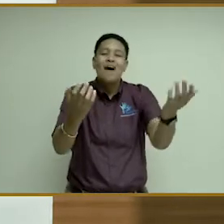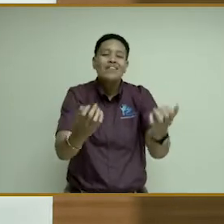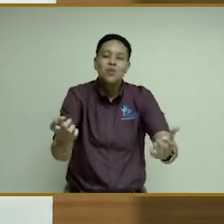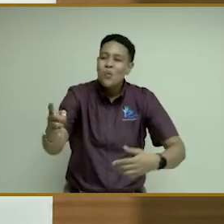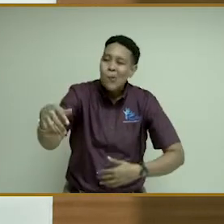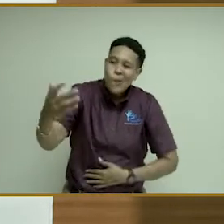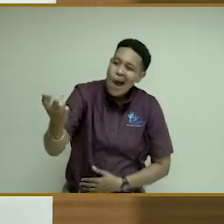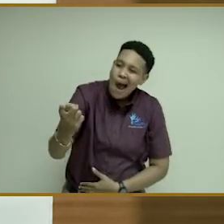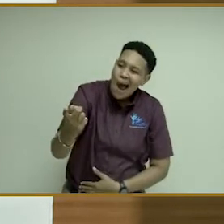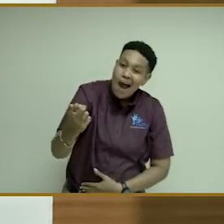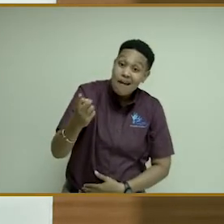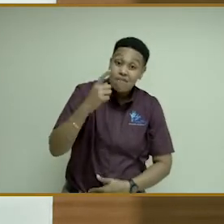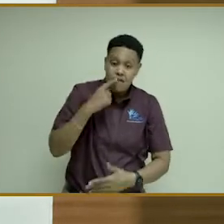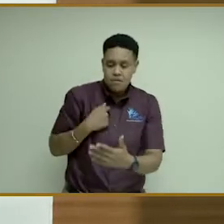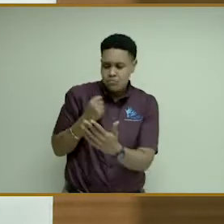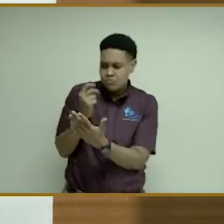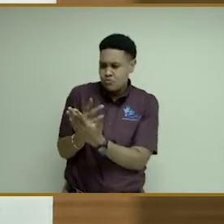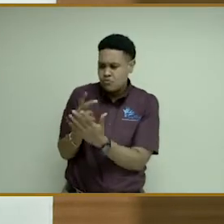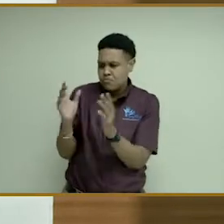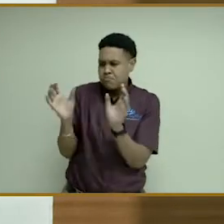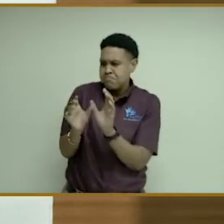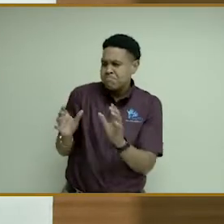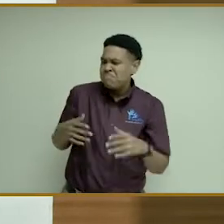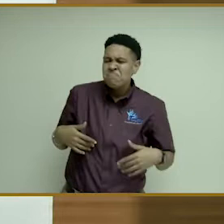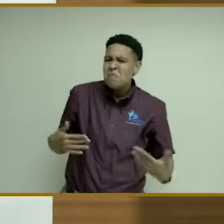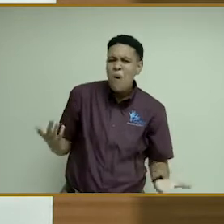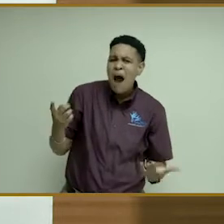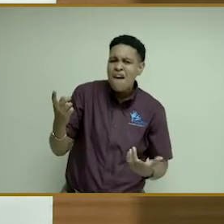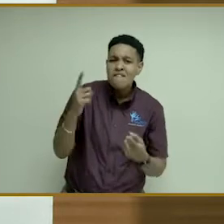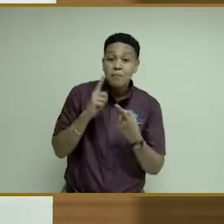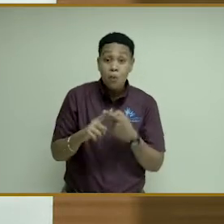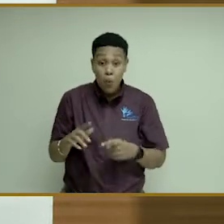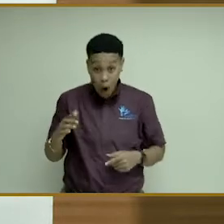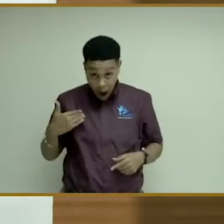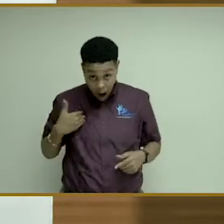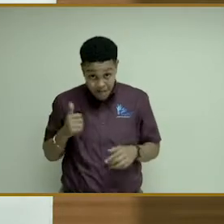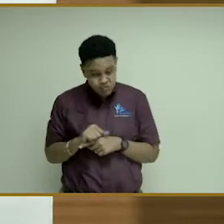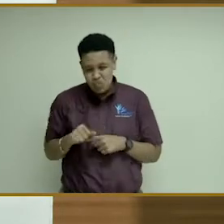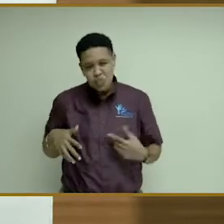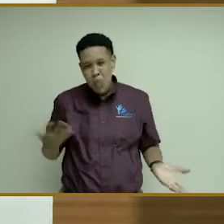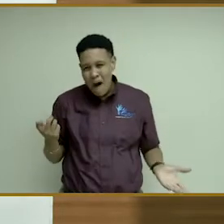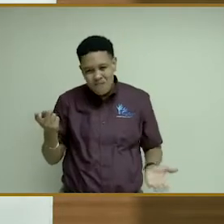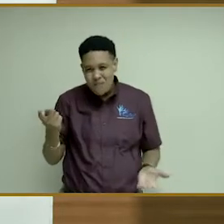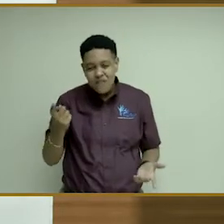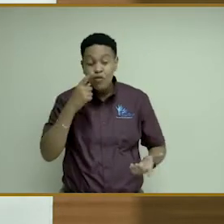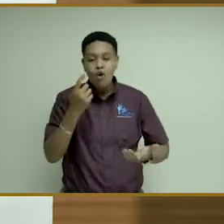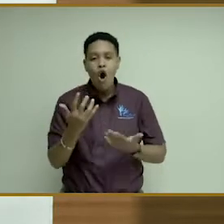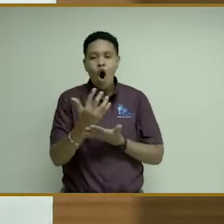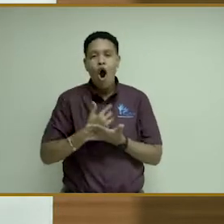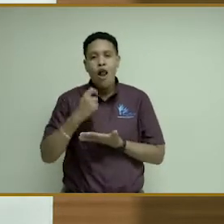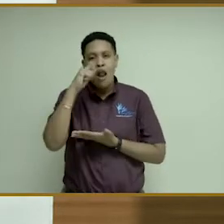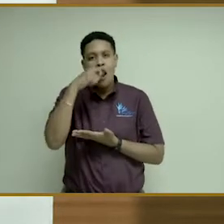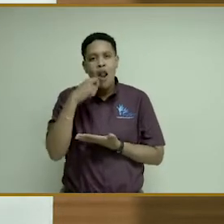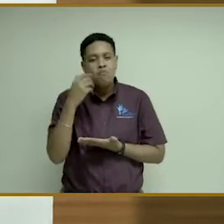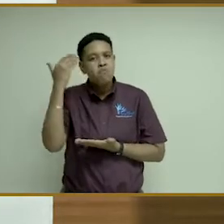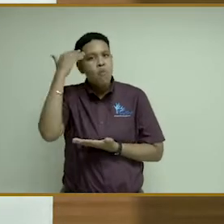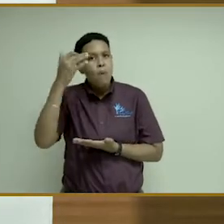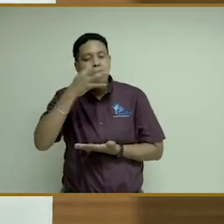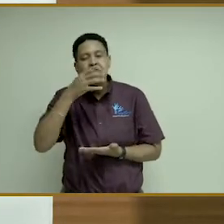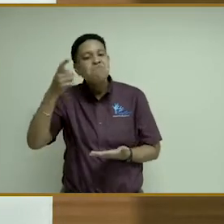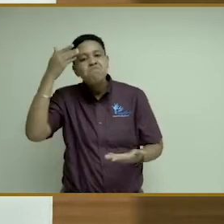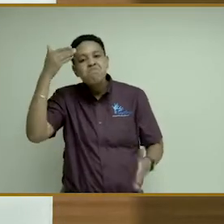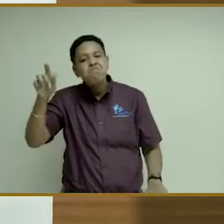do not have the accreditation, and do not have the training to either collect the samples or to test.